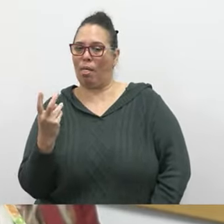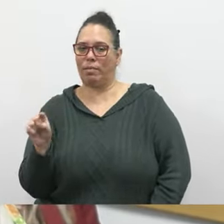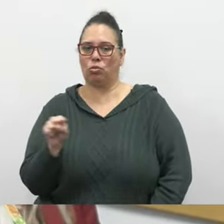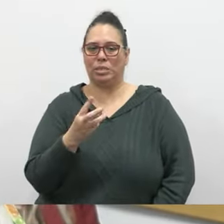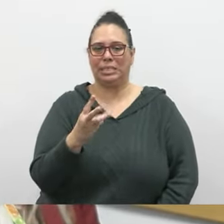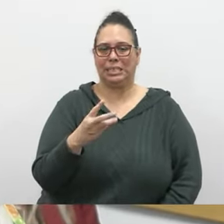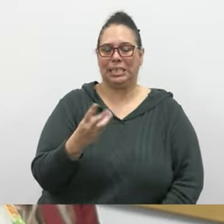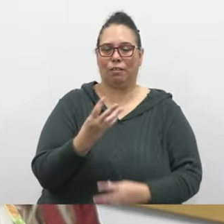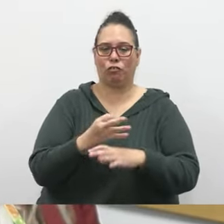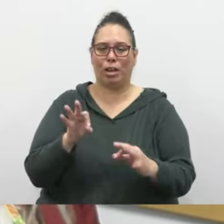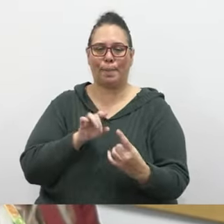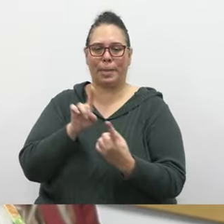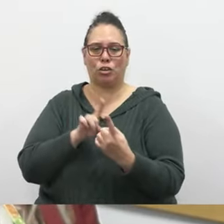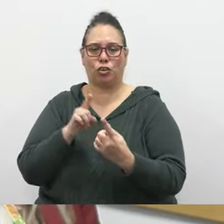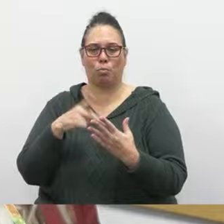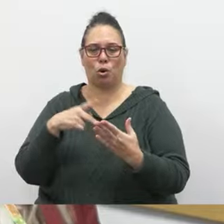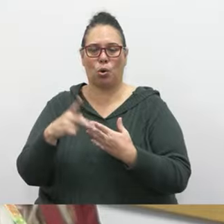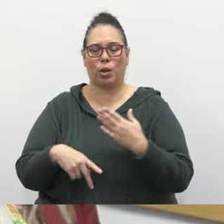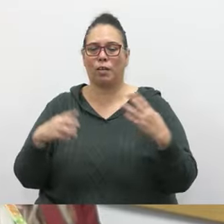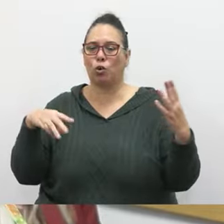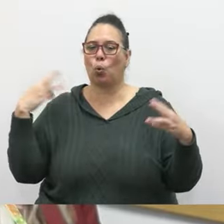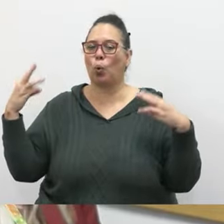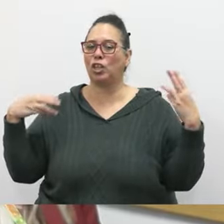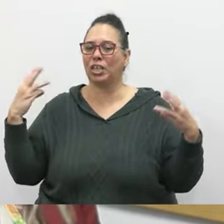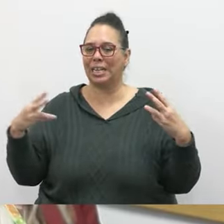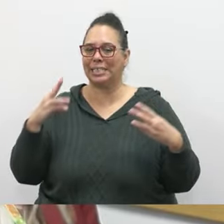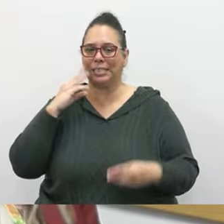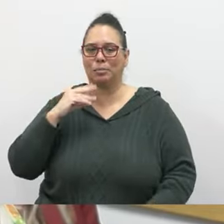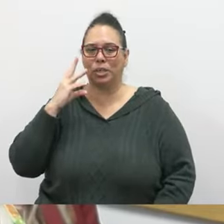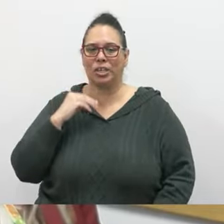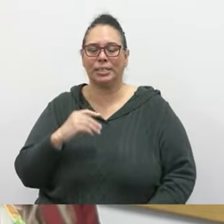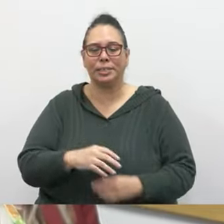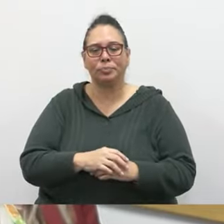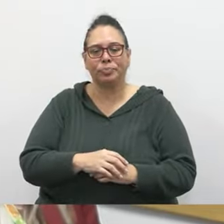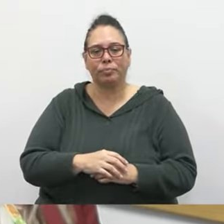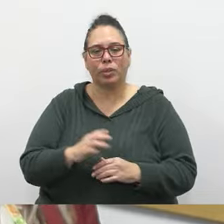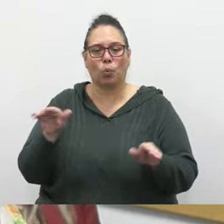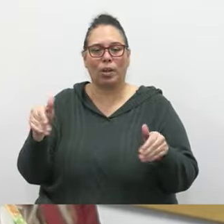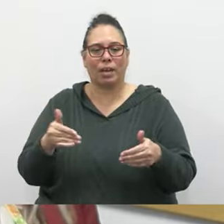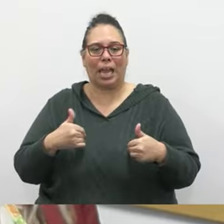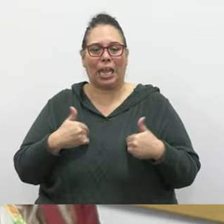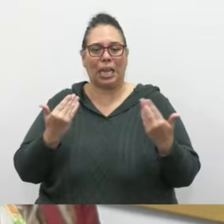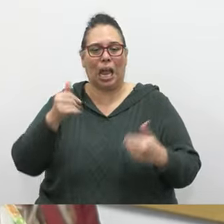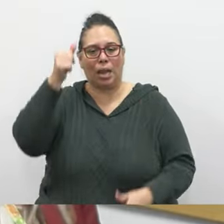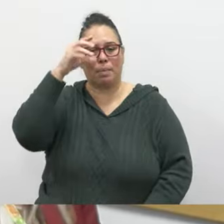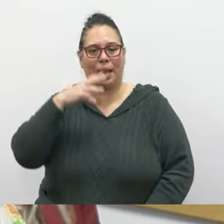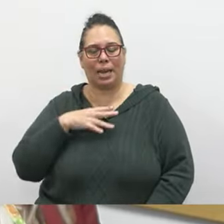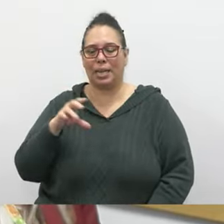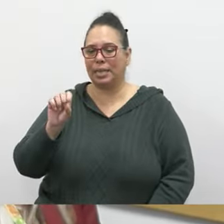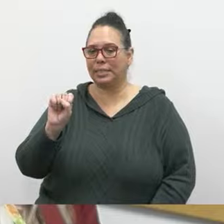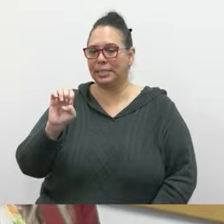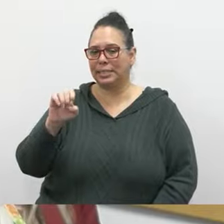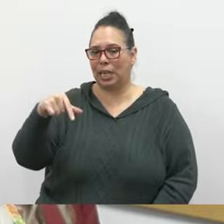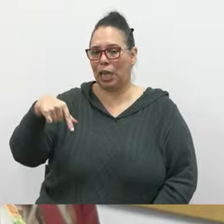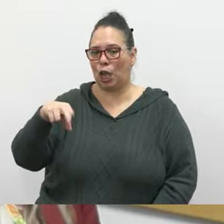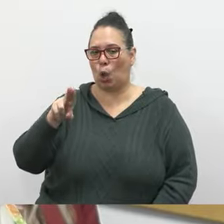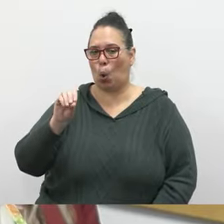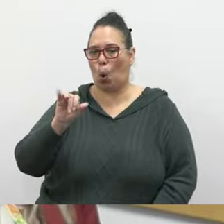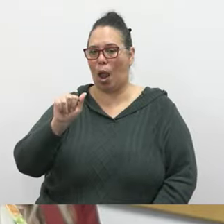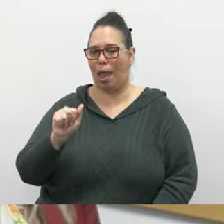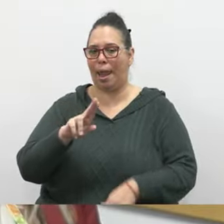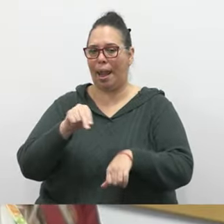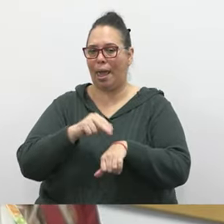mentorship program that provides a wilderness experience for our inner city schools. We invite these young men to our Sequoia National Forest for 2 weeks out of